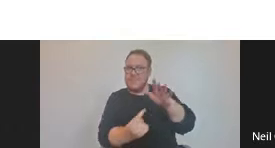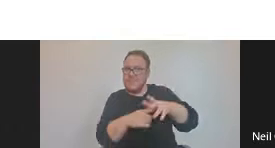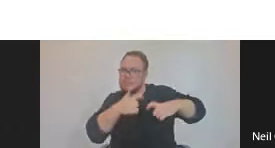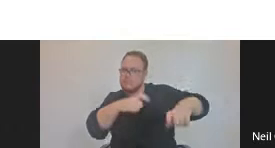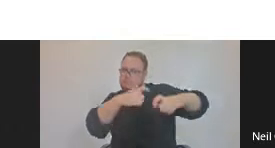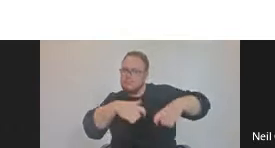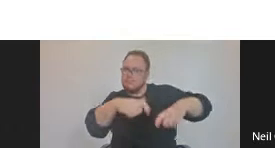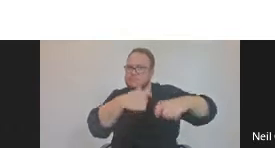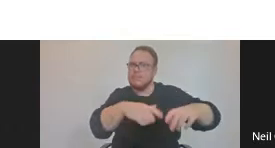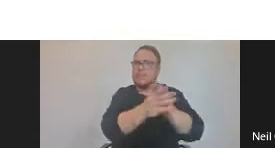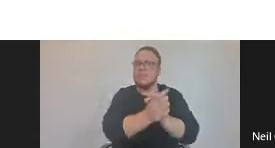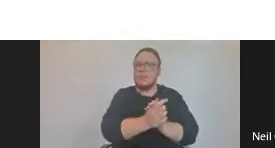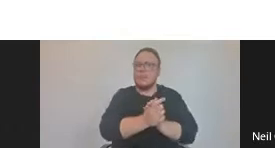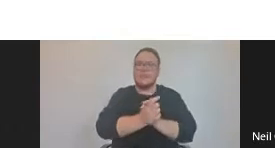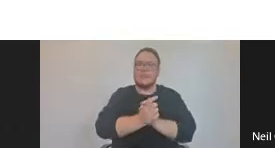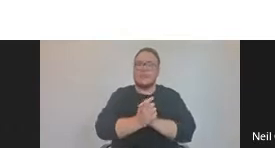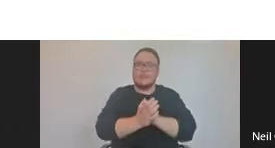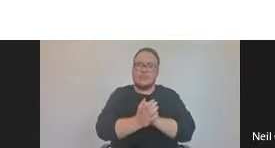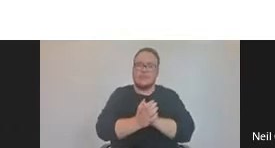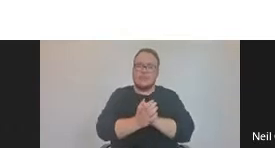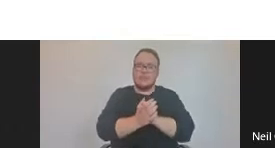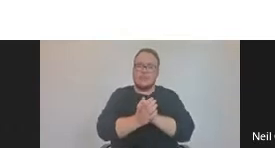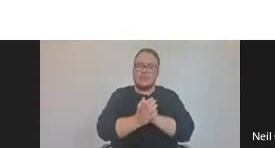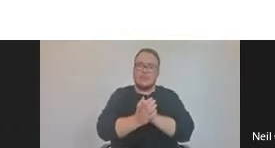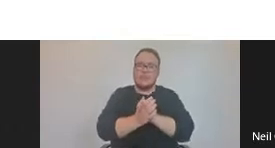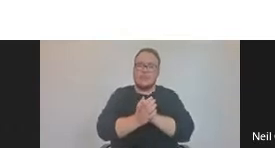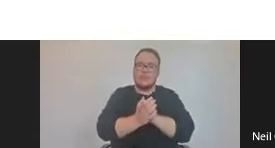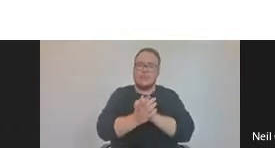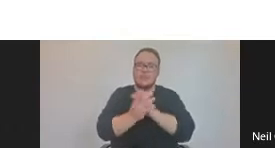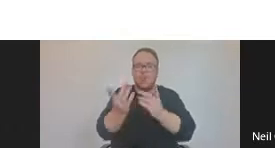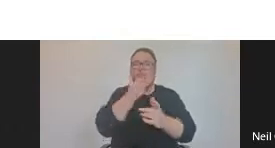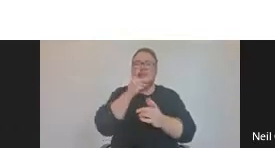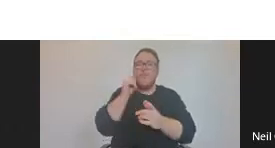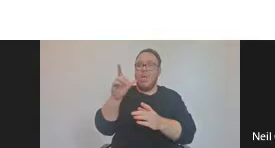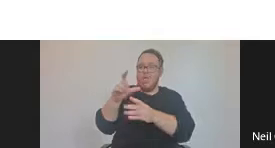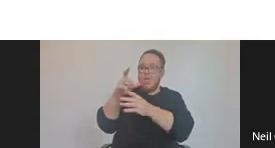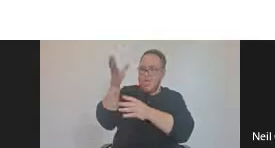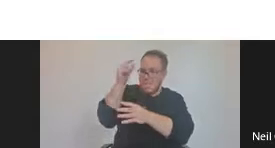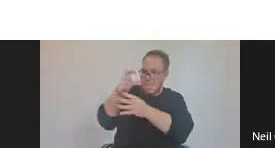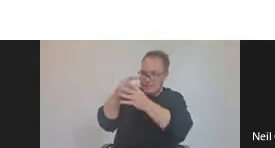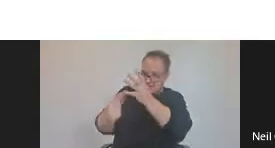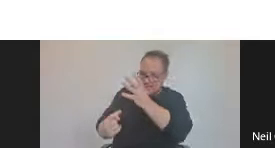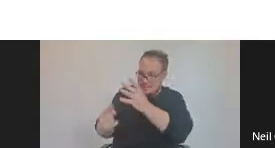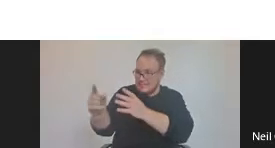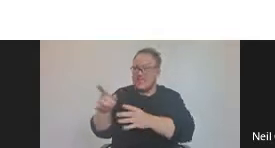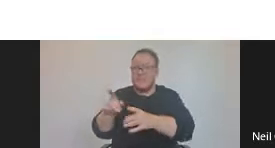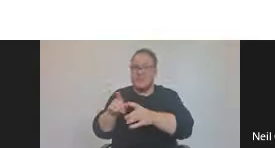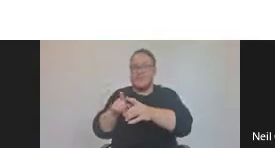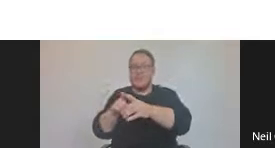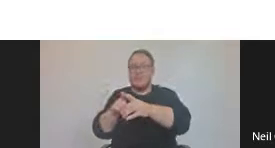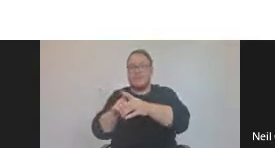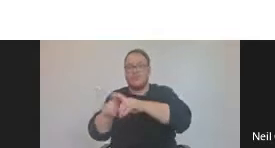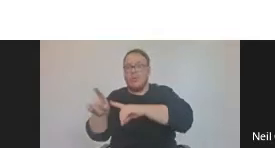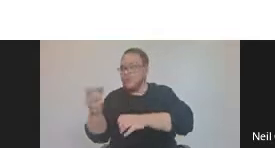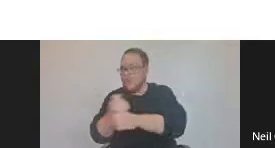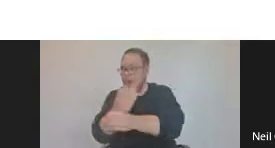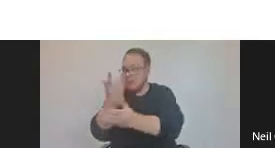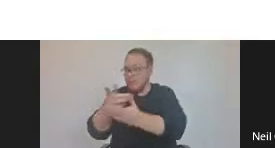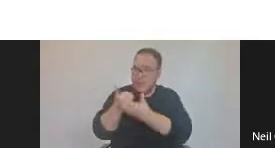tremendous advances we've made in terms of getting people with learning disabilities out of independent hospitals and back home into a supported